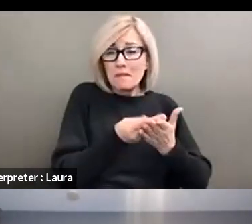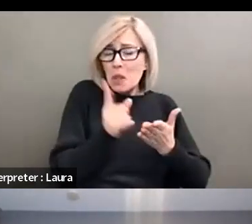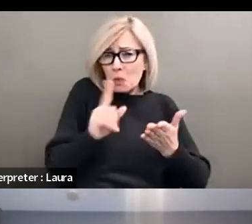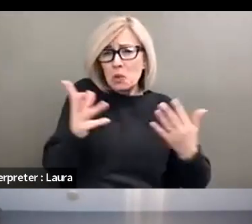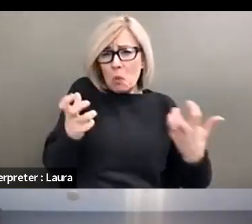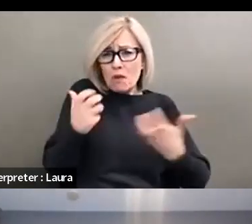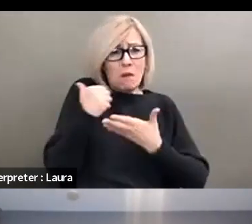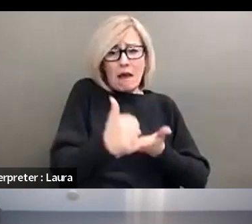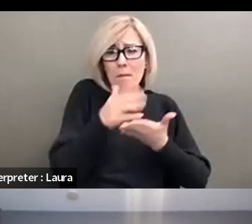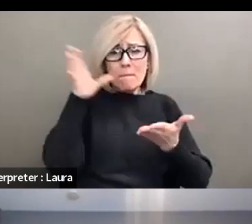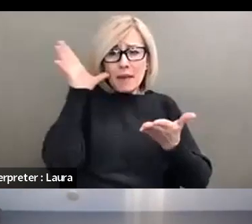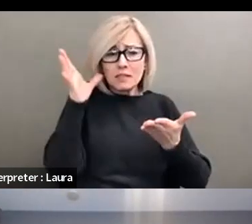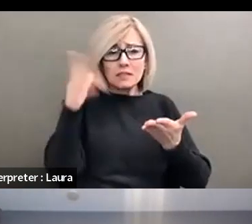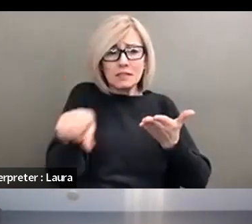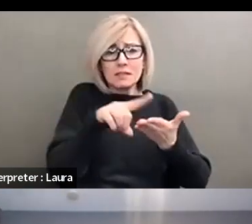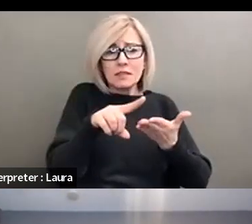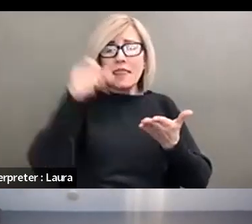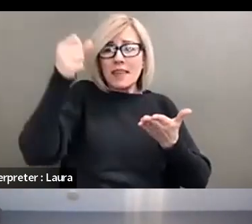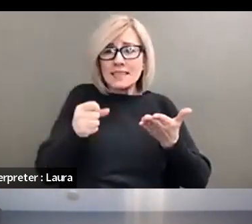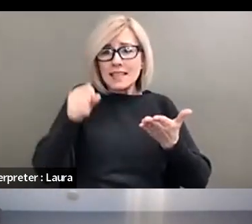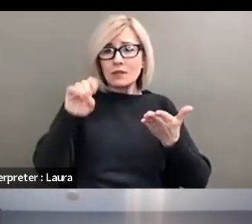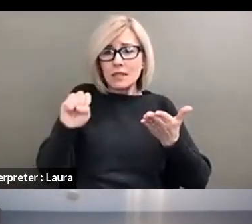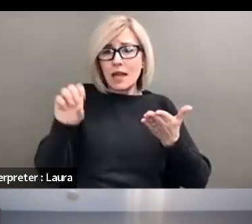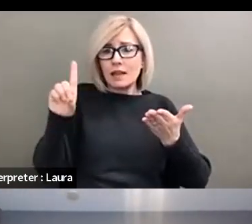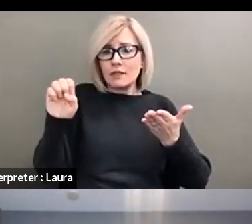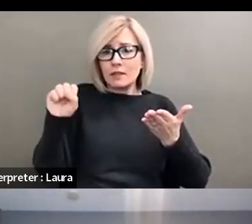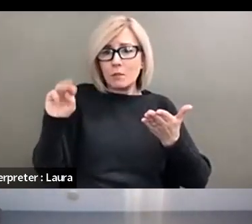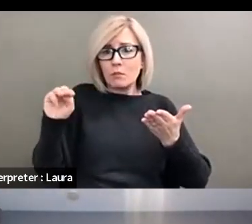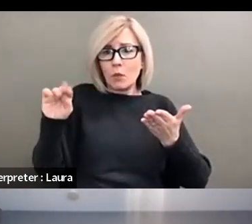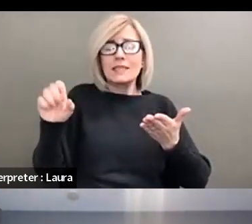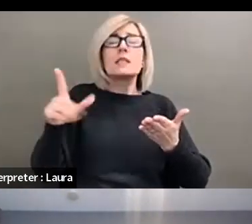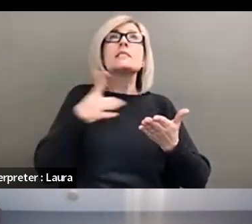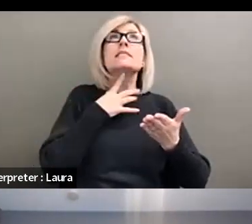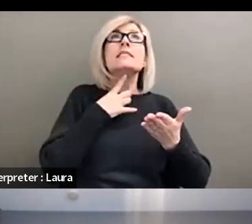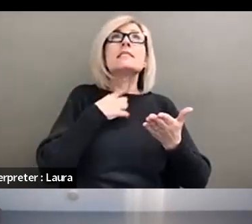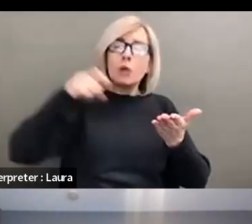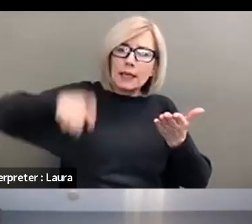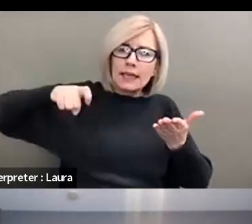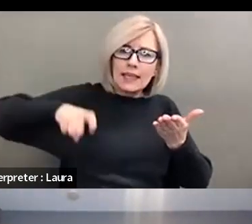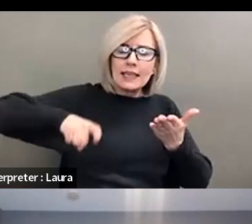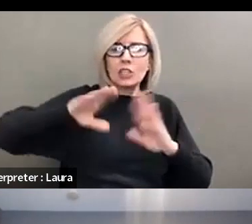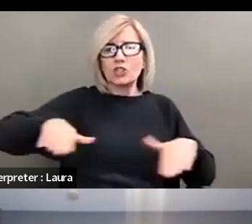want to help parents out here, the south side of Des Moines desperately needs a child care center, kind of